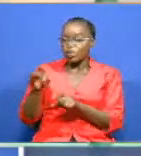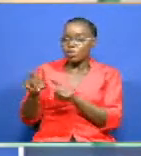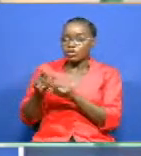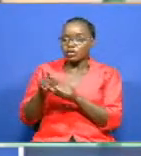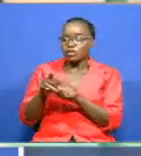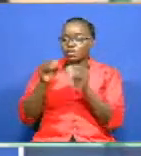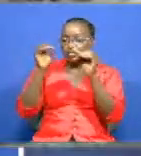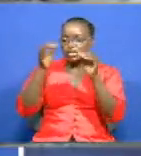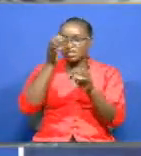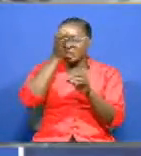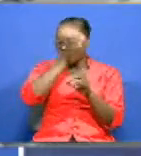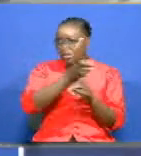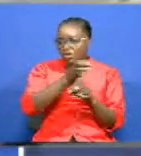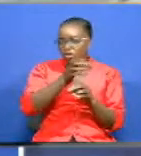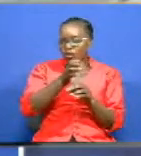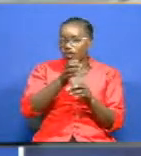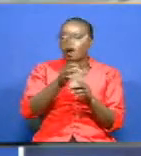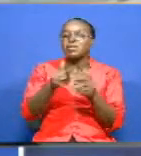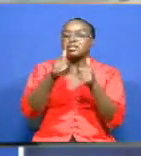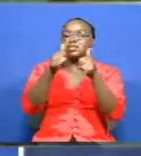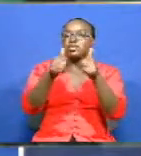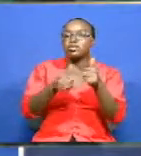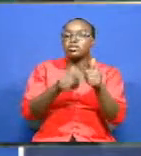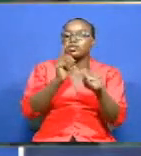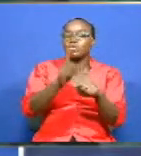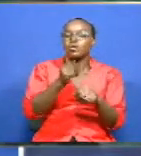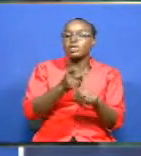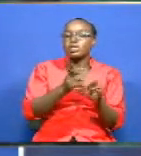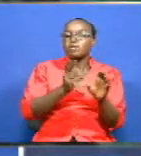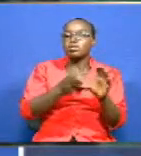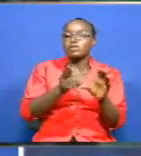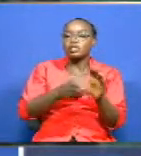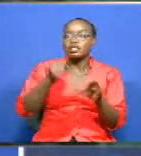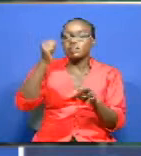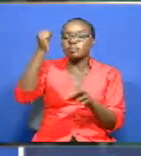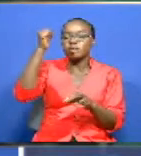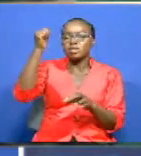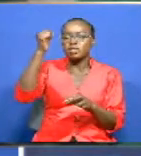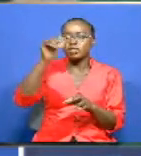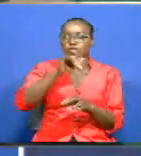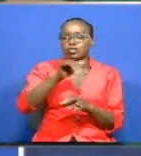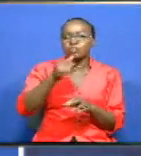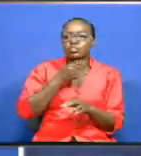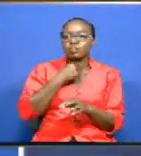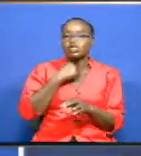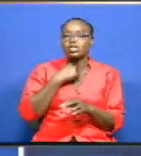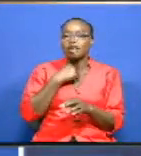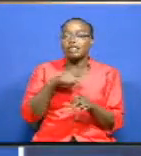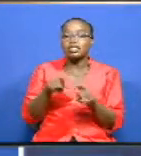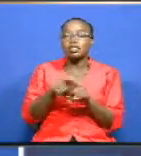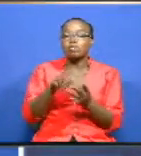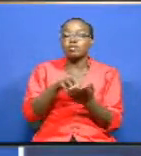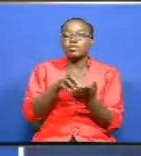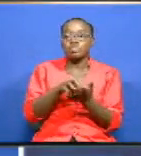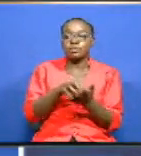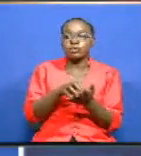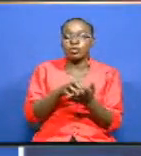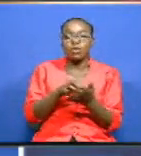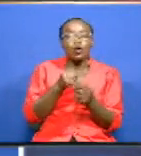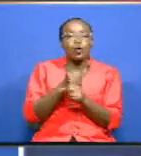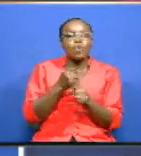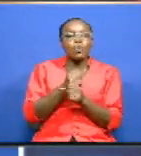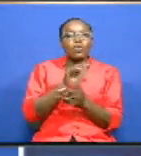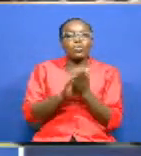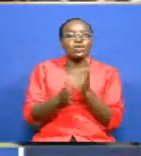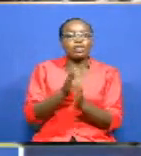ignore TSC circular warning them against participating in politics, noting that those who desire to run for political office should do so